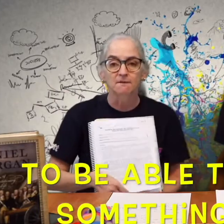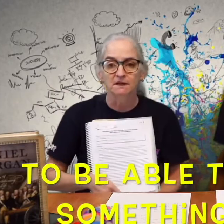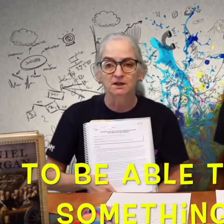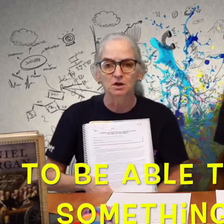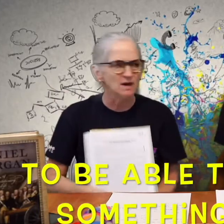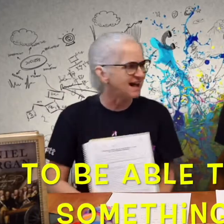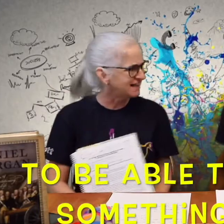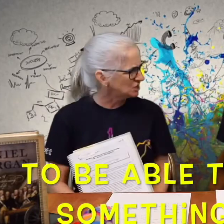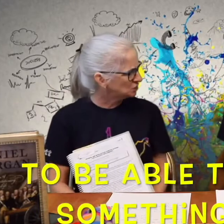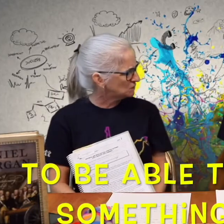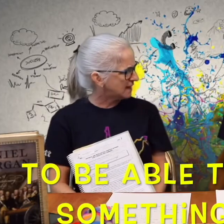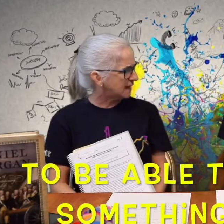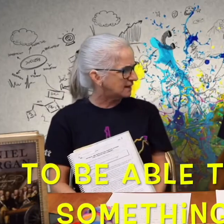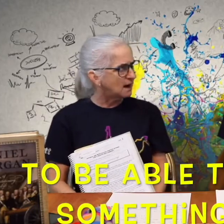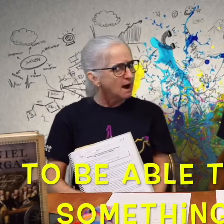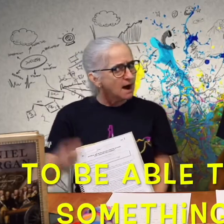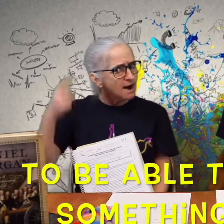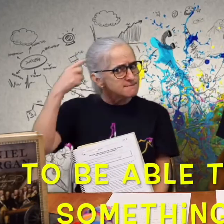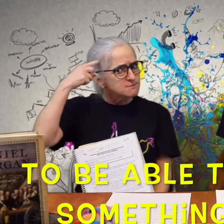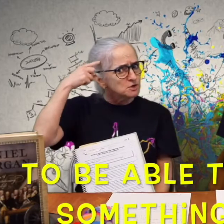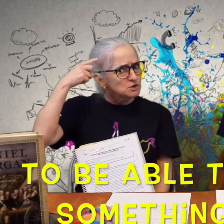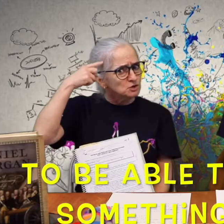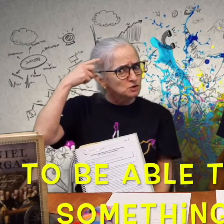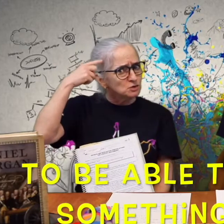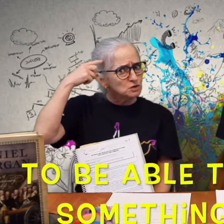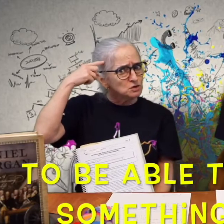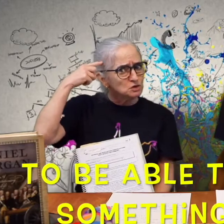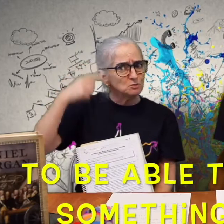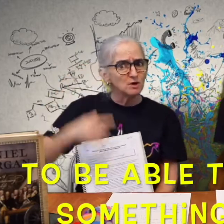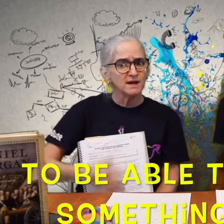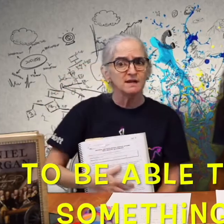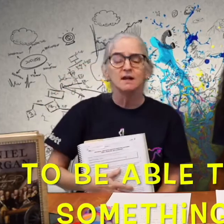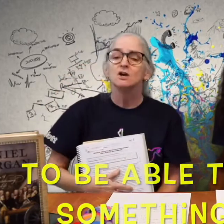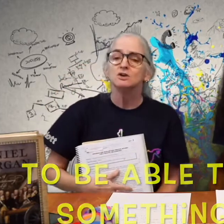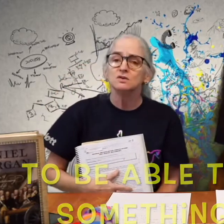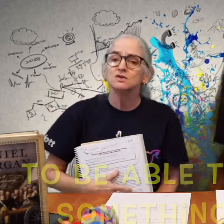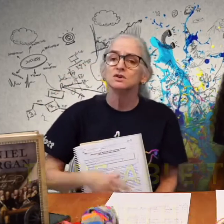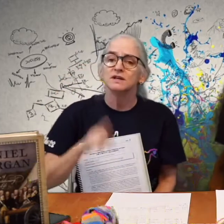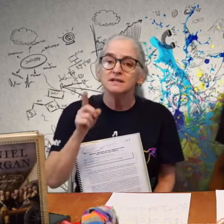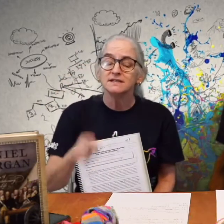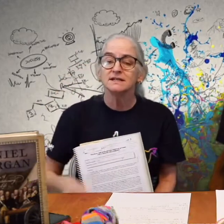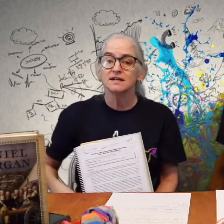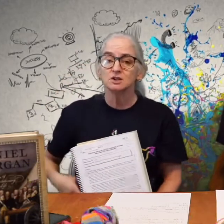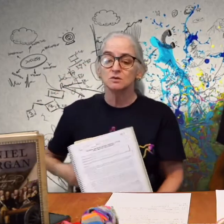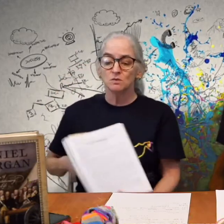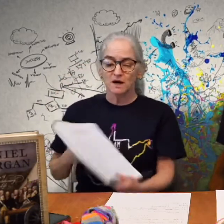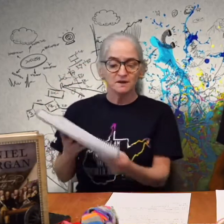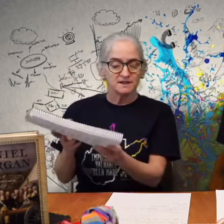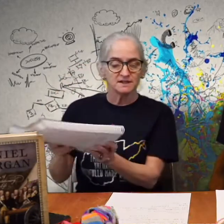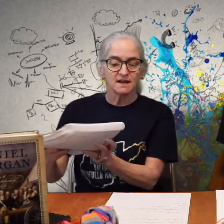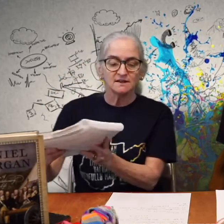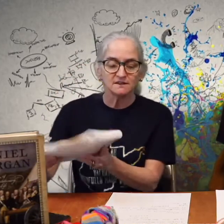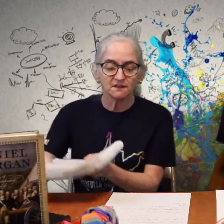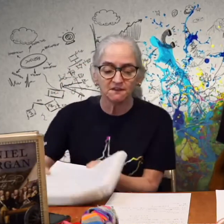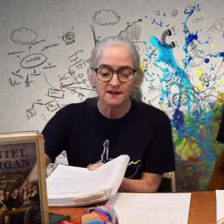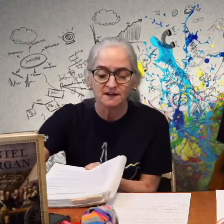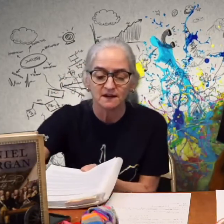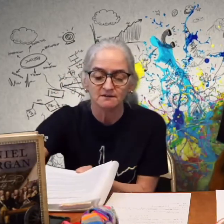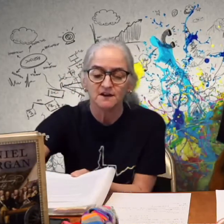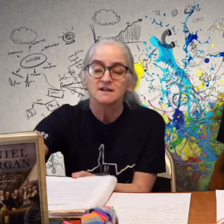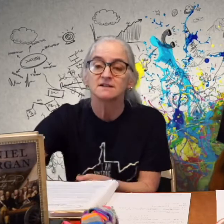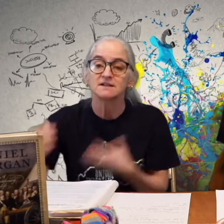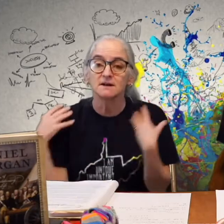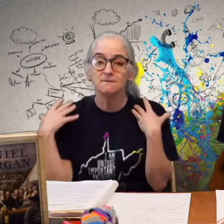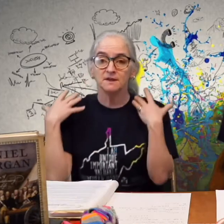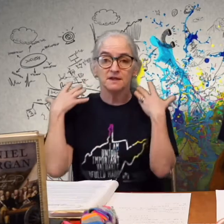something new. Now, how do you do that? You use your brain. Use your intellectual wellness to think